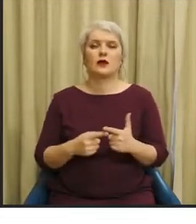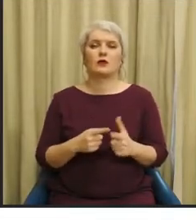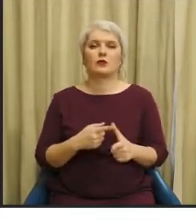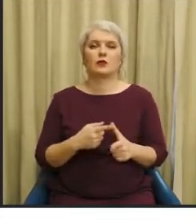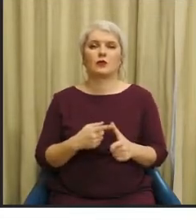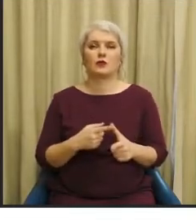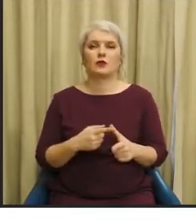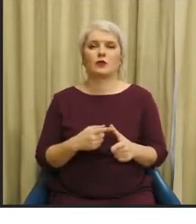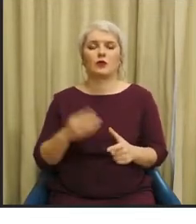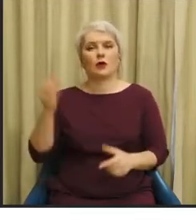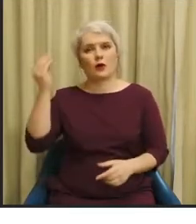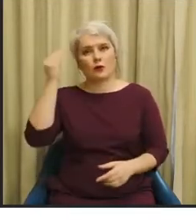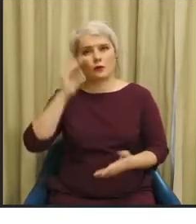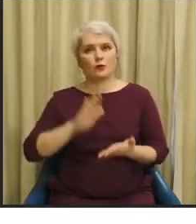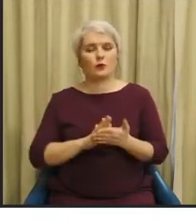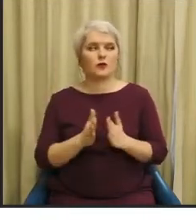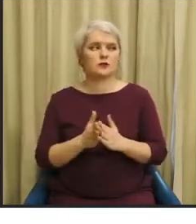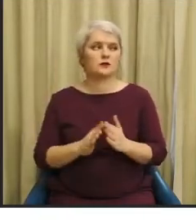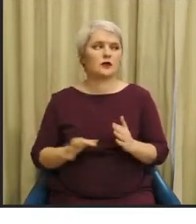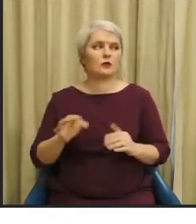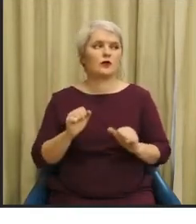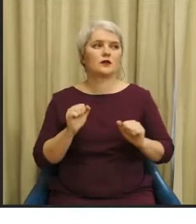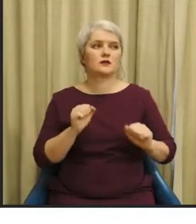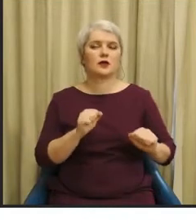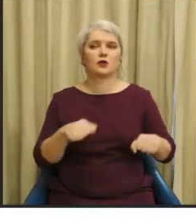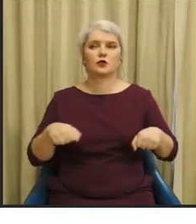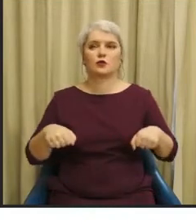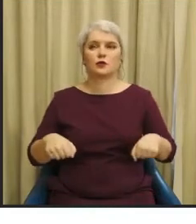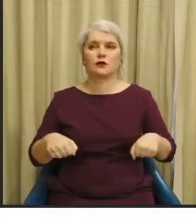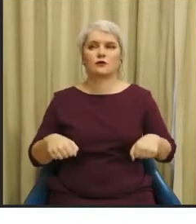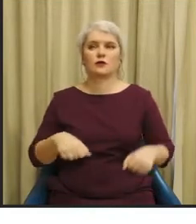you, Iryna, if that's okay.